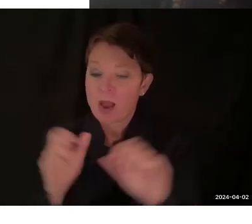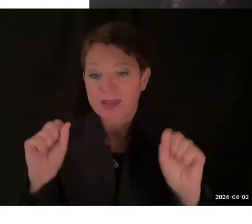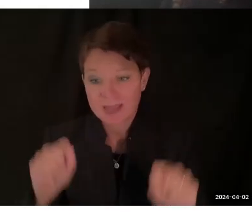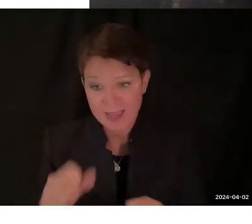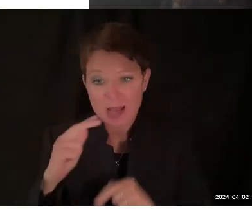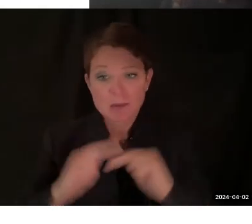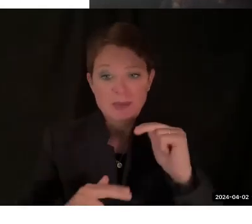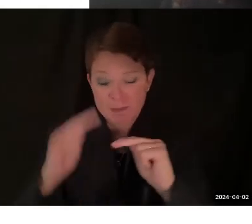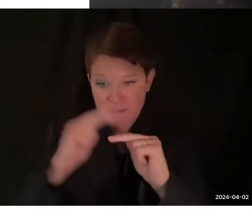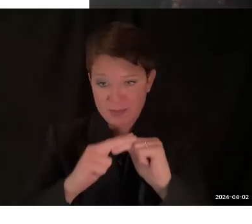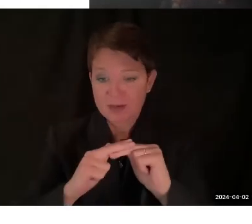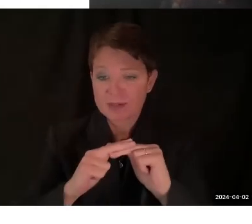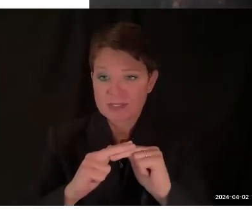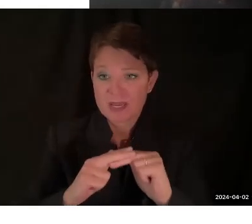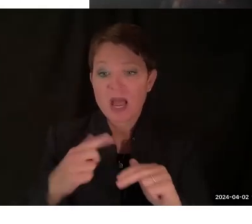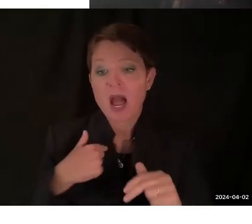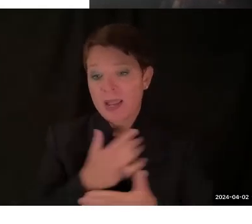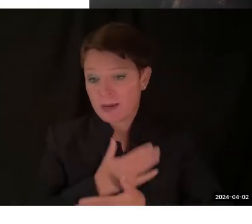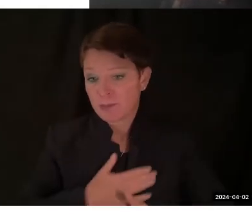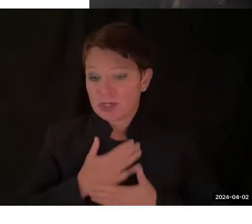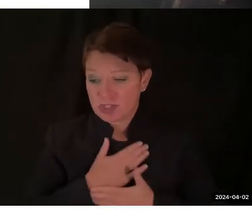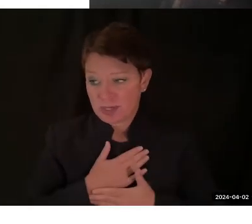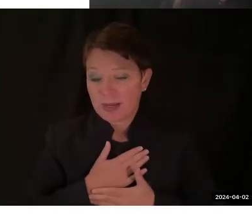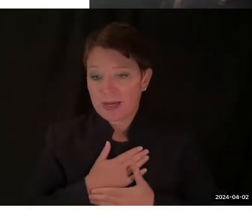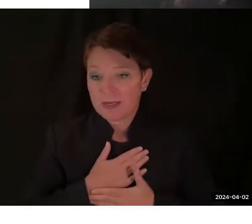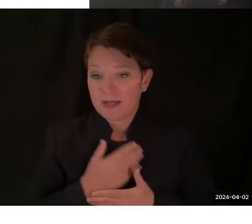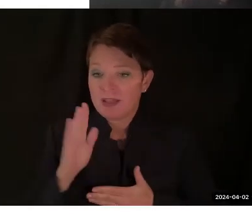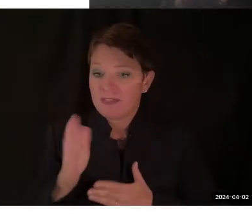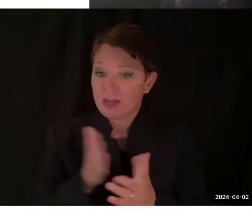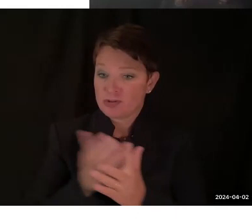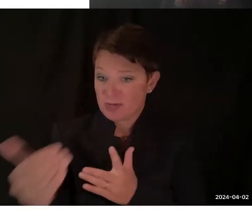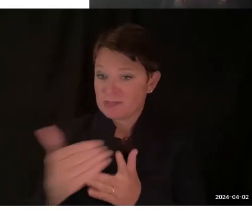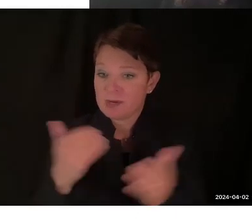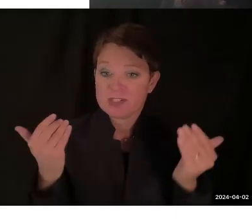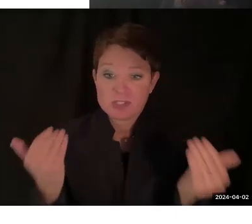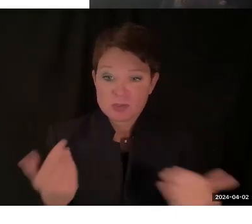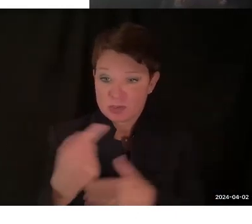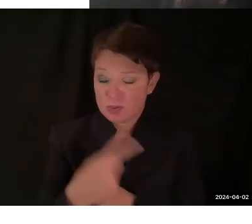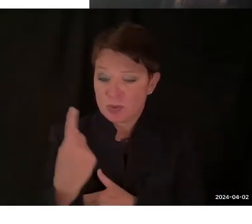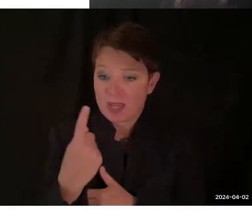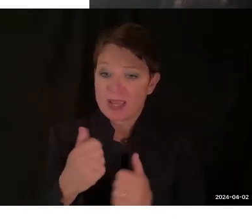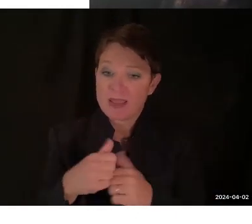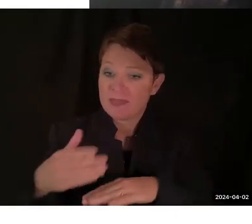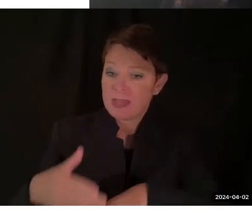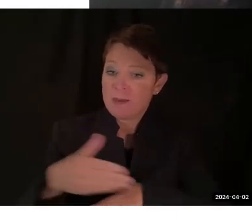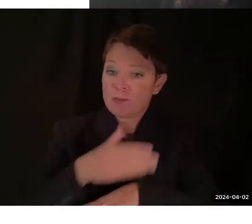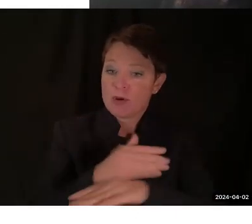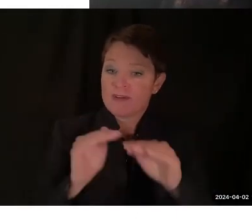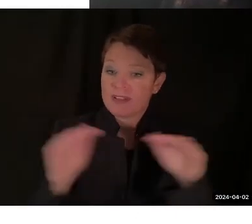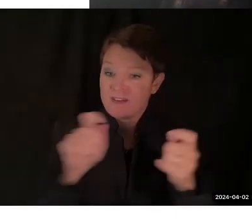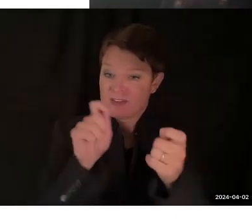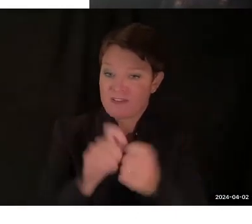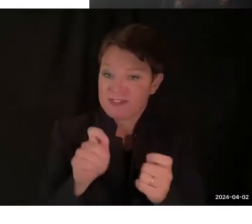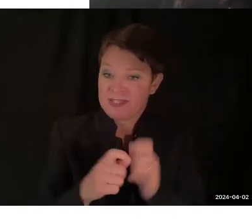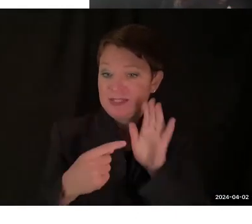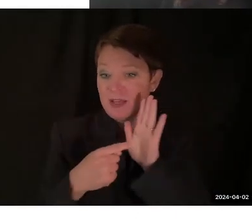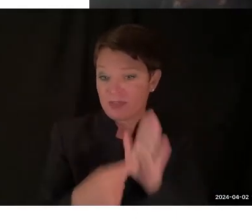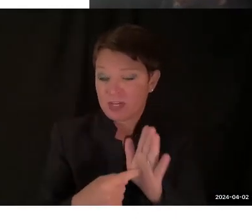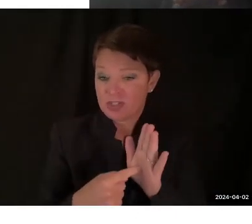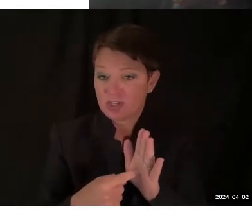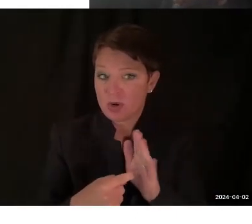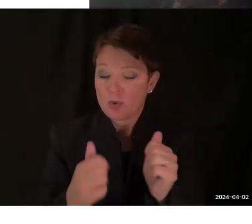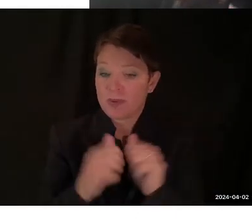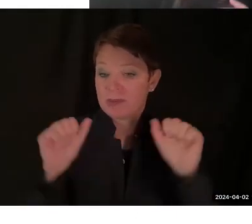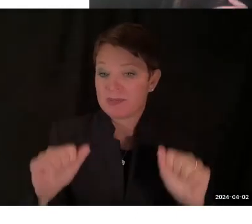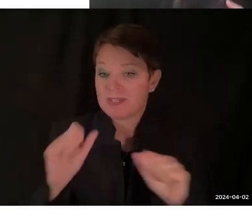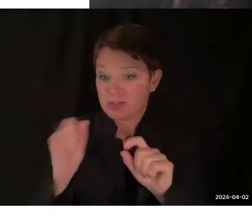be built, and I really do appreciate their transparency today and the improved level of detail that they showed around the